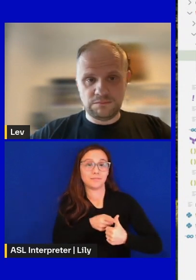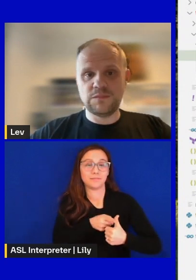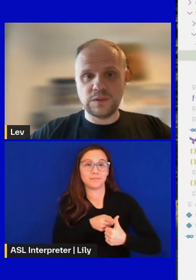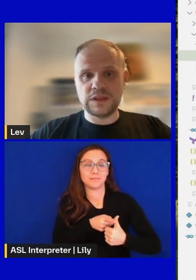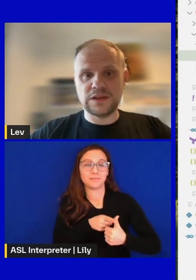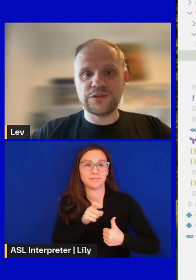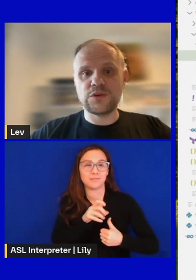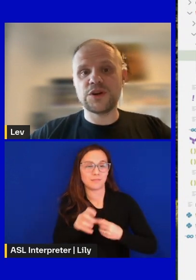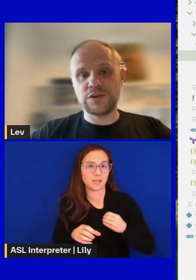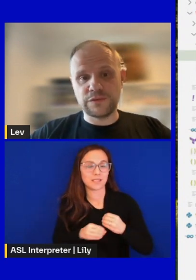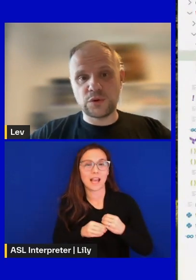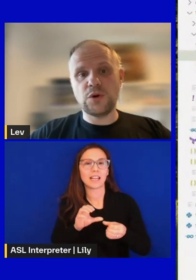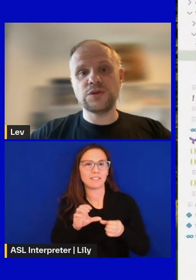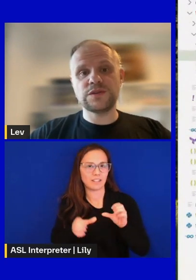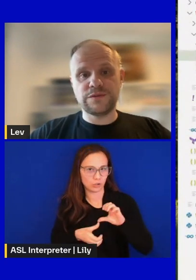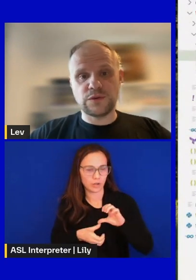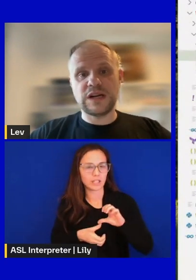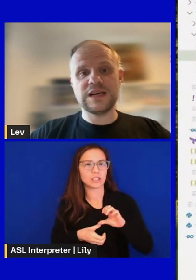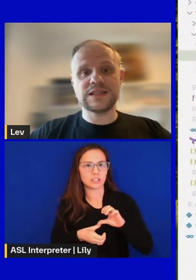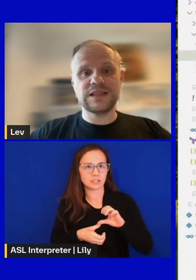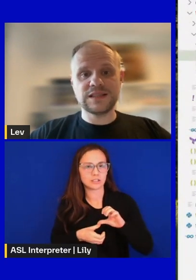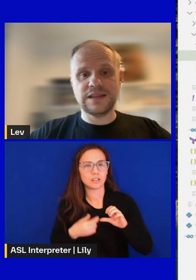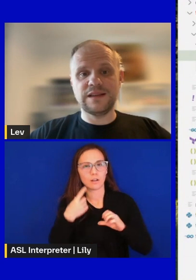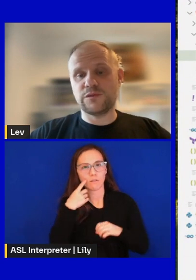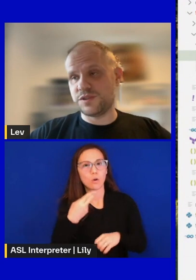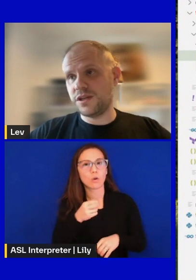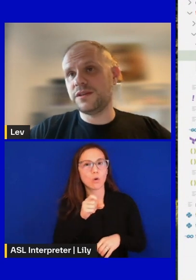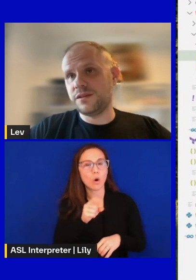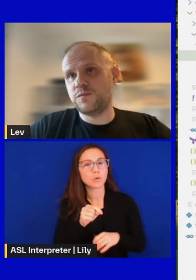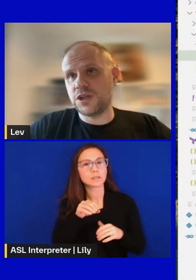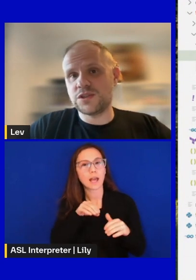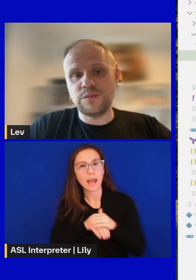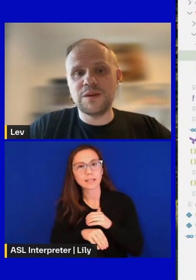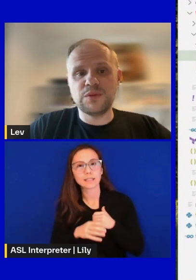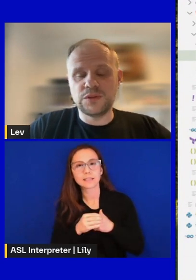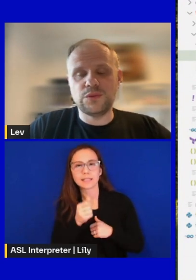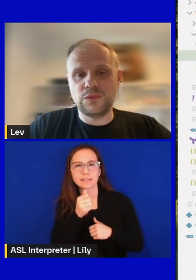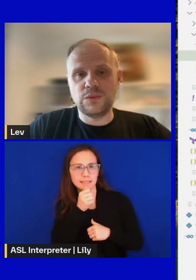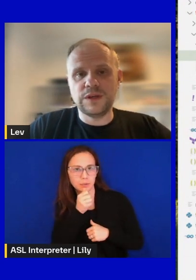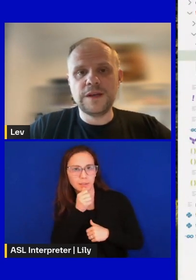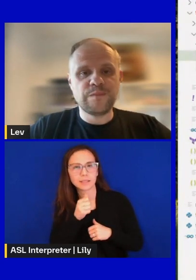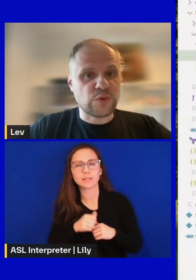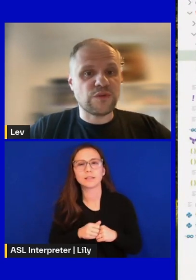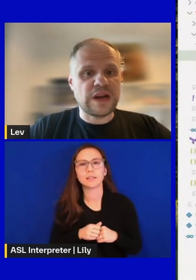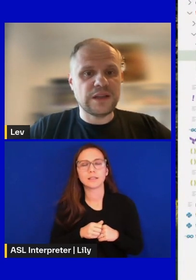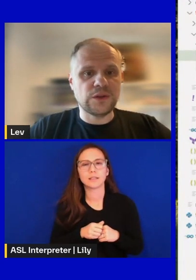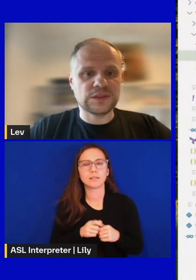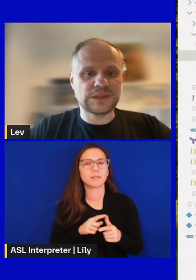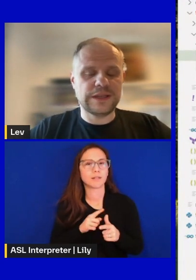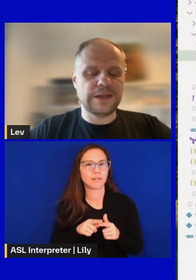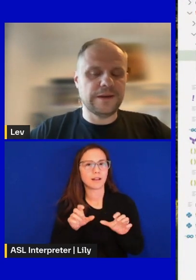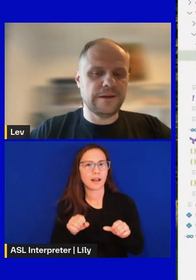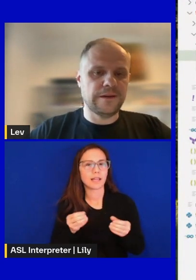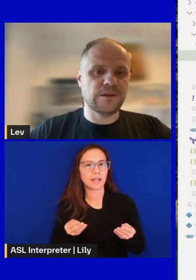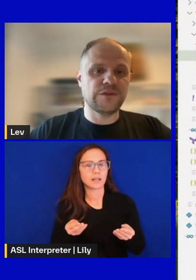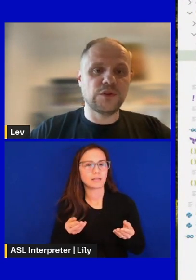add the configuration for host, for access, and for secret, just to be able to provide